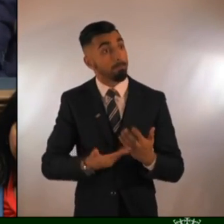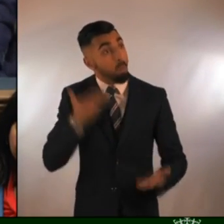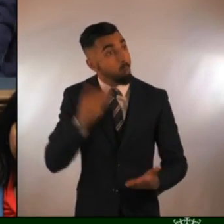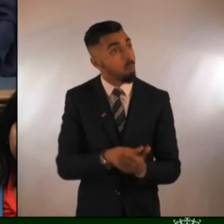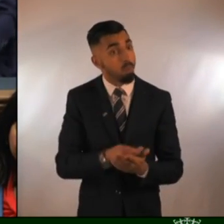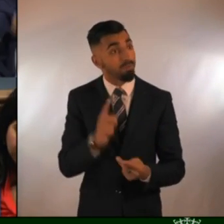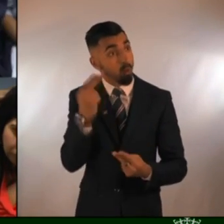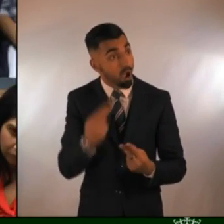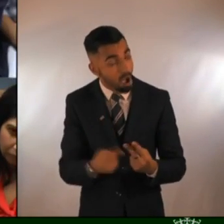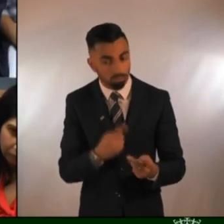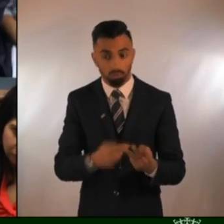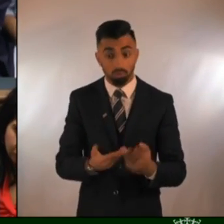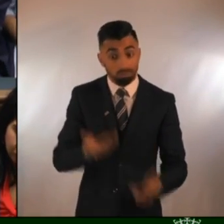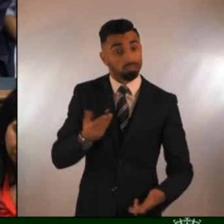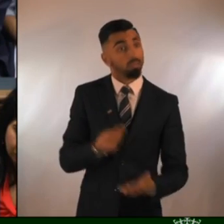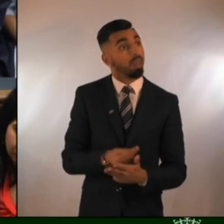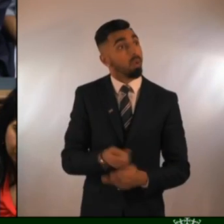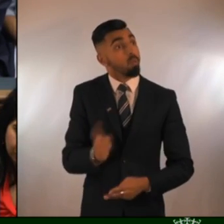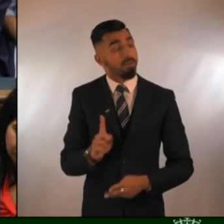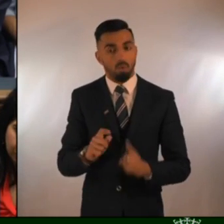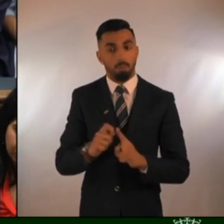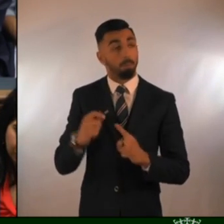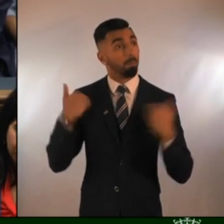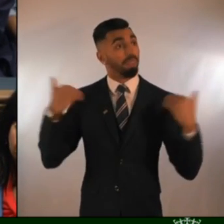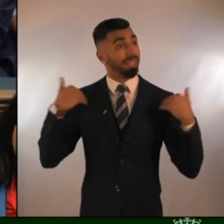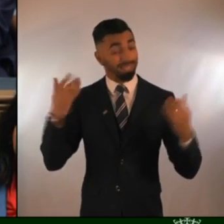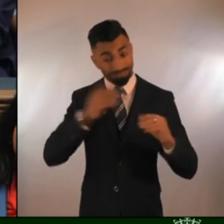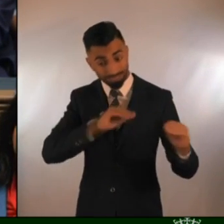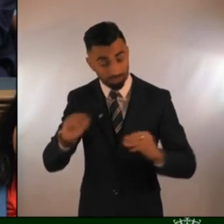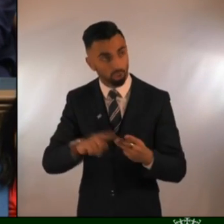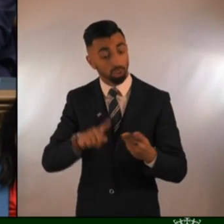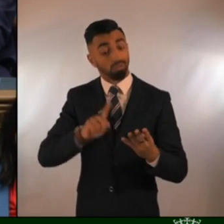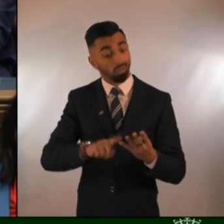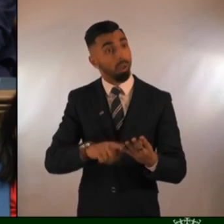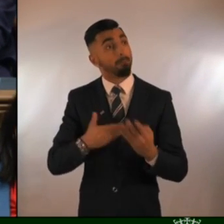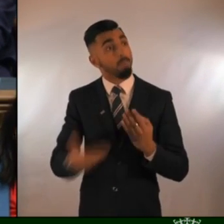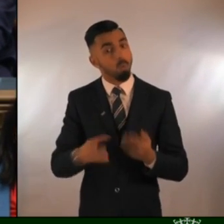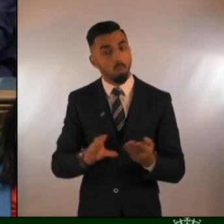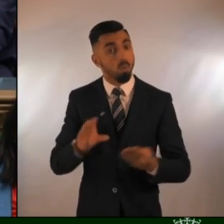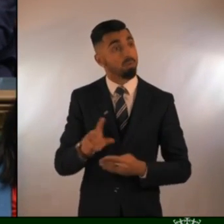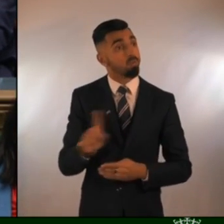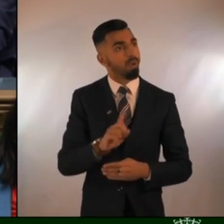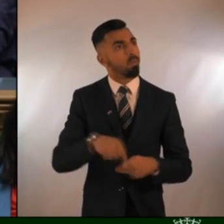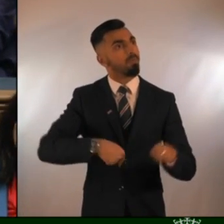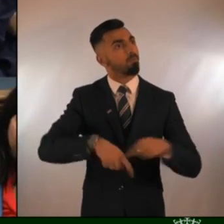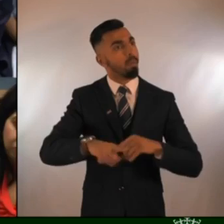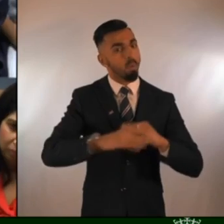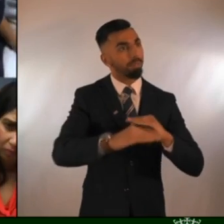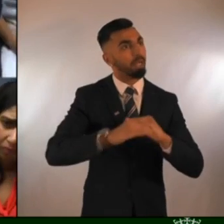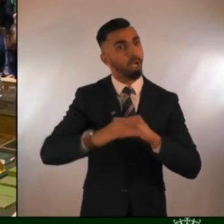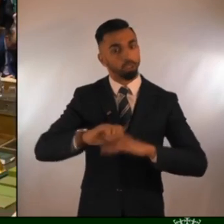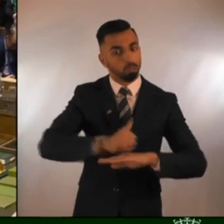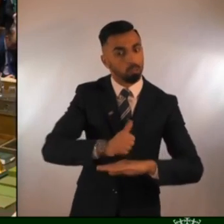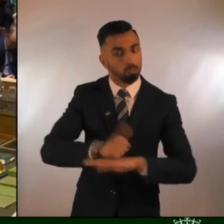to improve PE teaching, and £8 million for the Football Foundation scheme to build new pitches for around 300,000 people to play